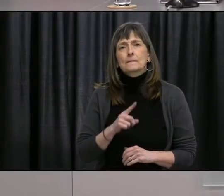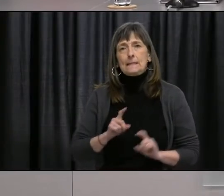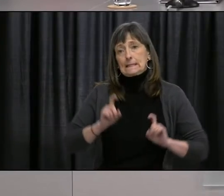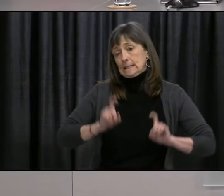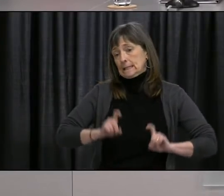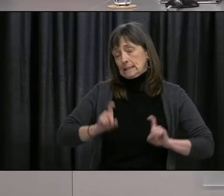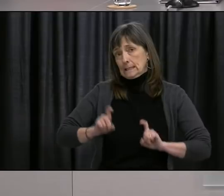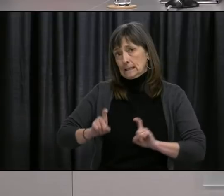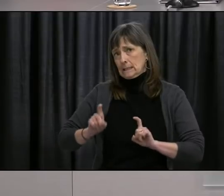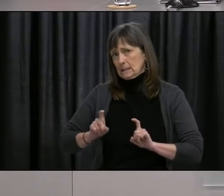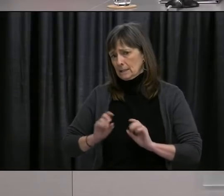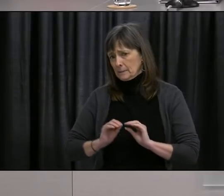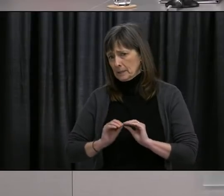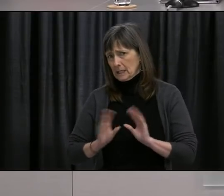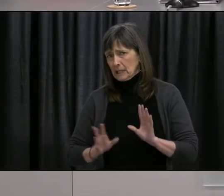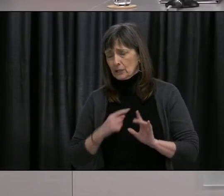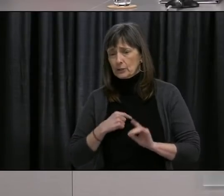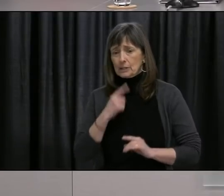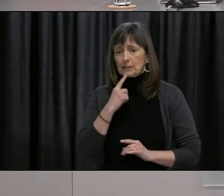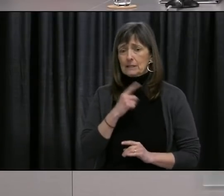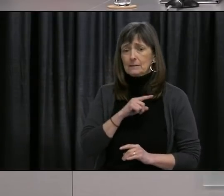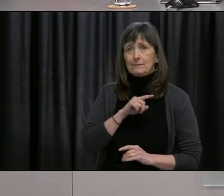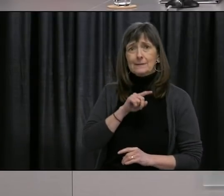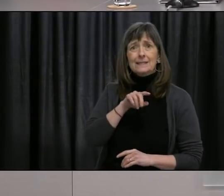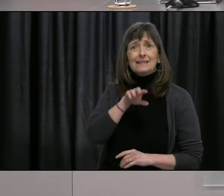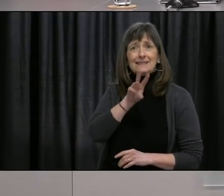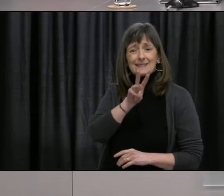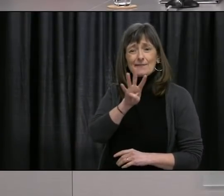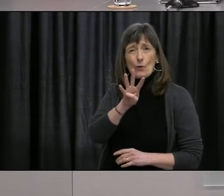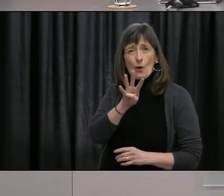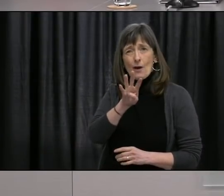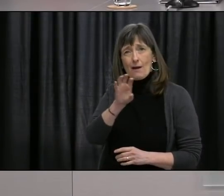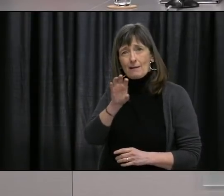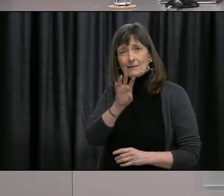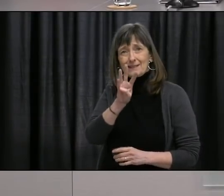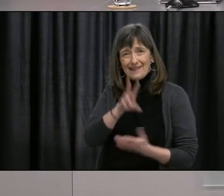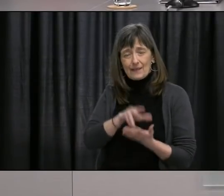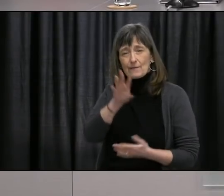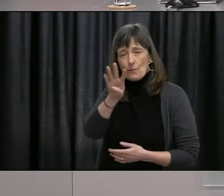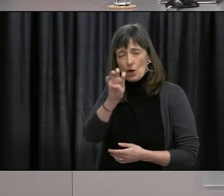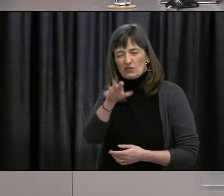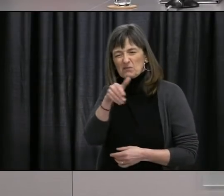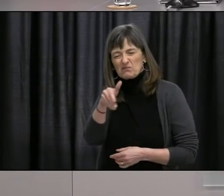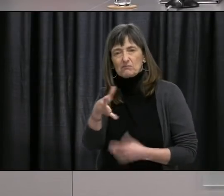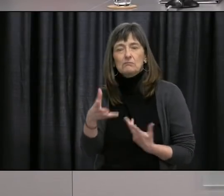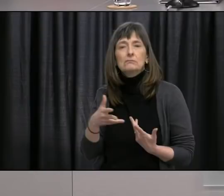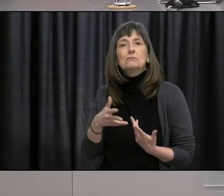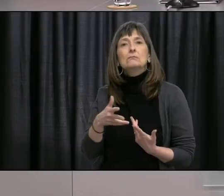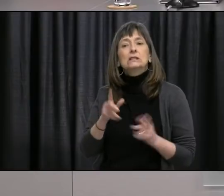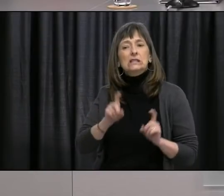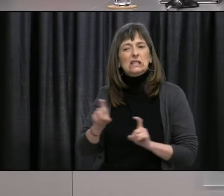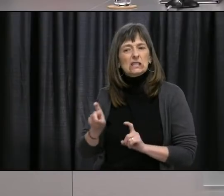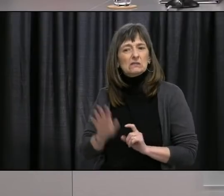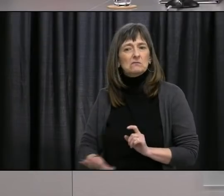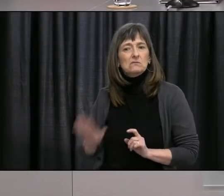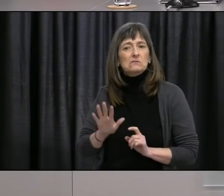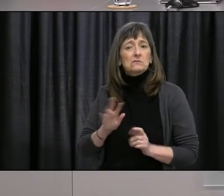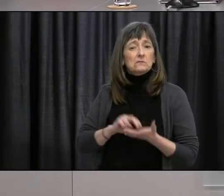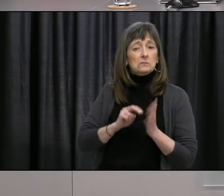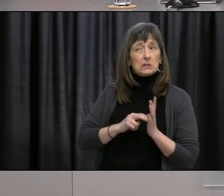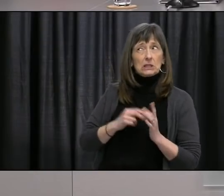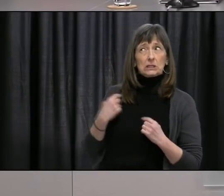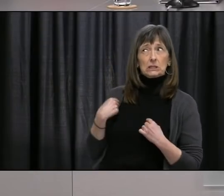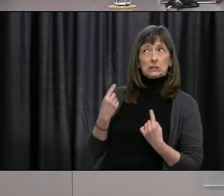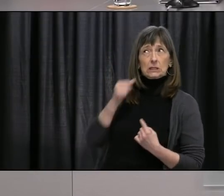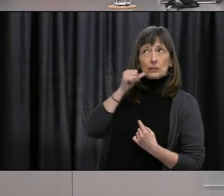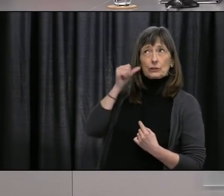had announced today 6,400, just over 6,400 tested. Do those that were tested, so it's roughly 200 since